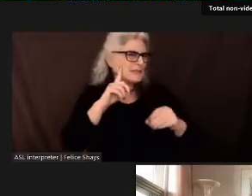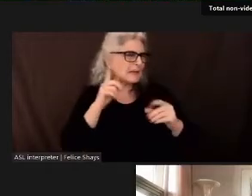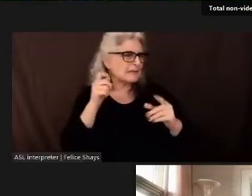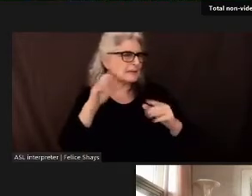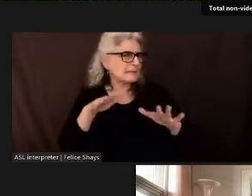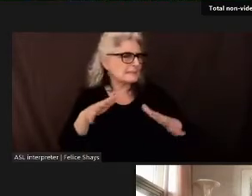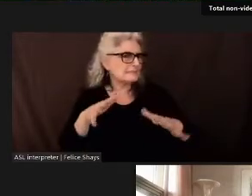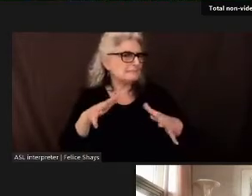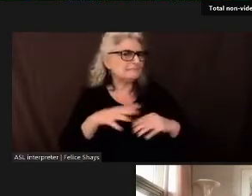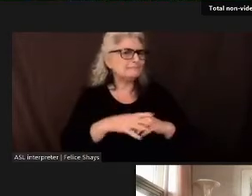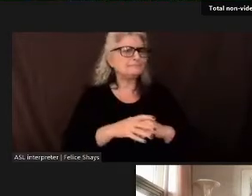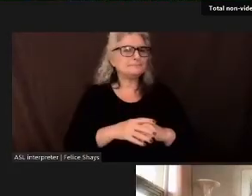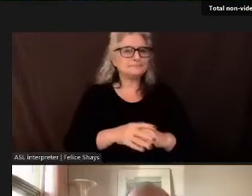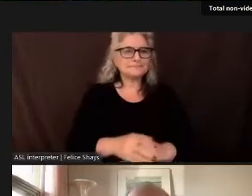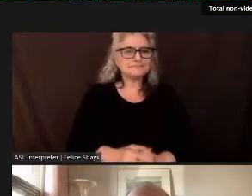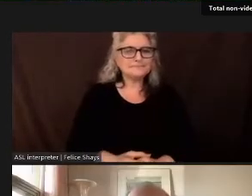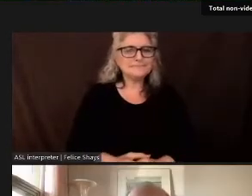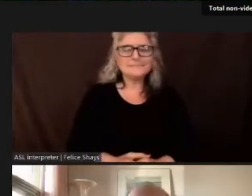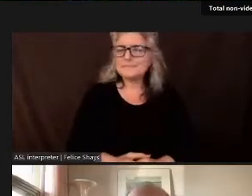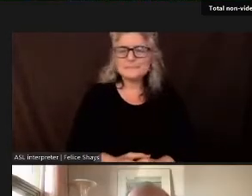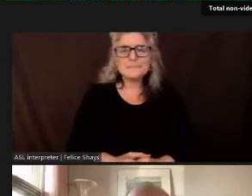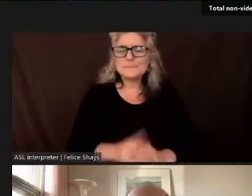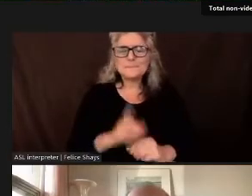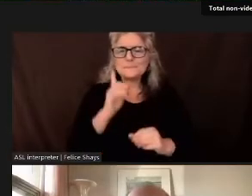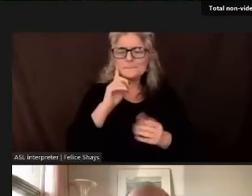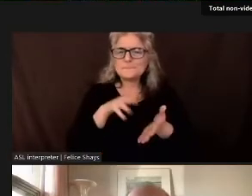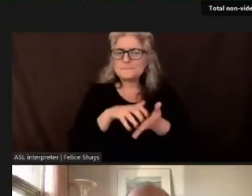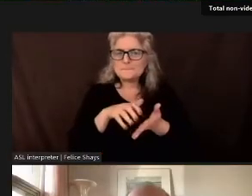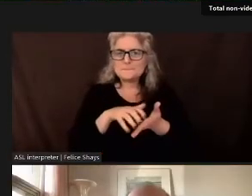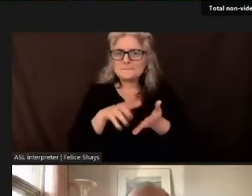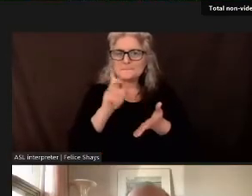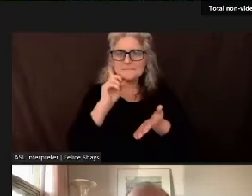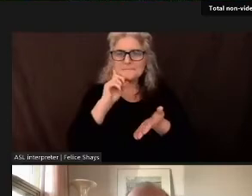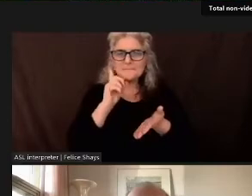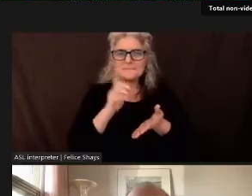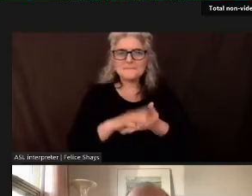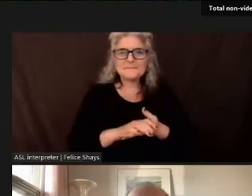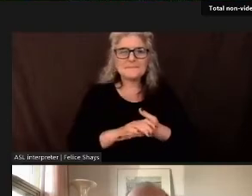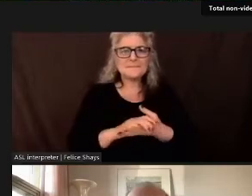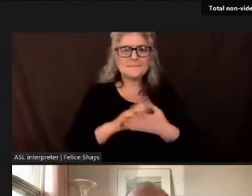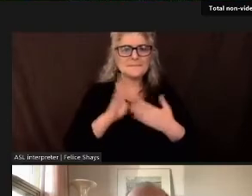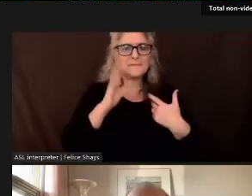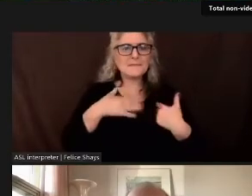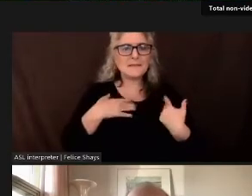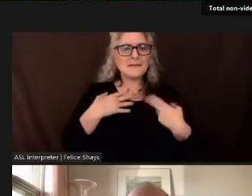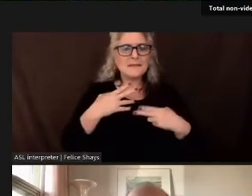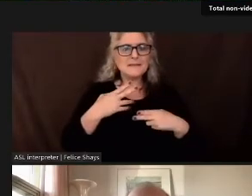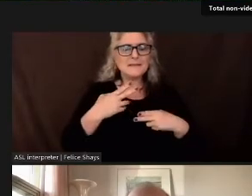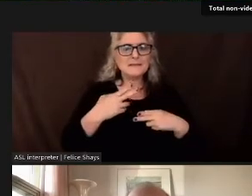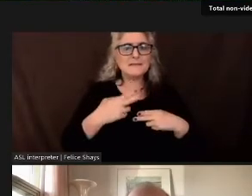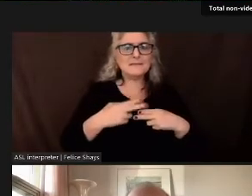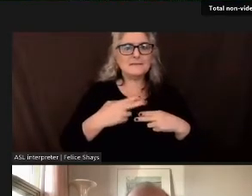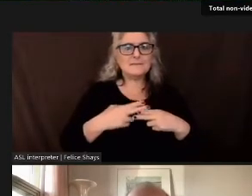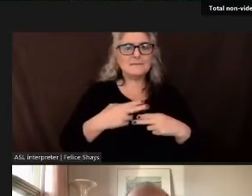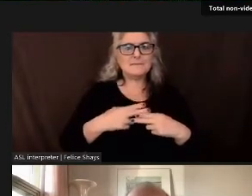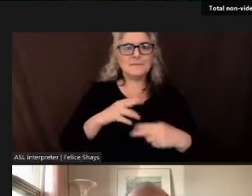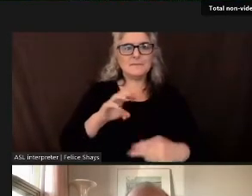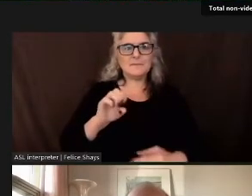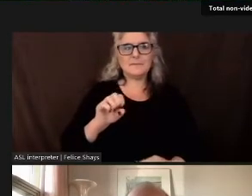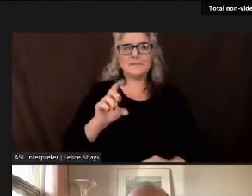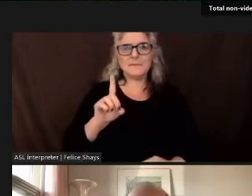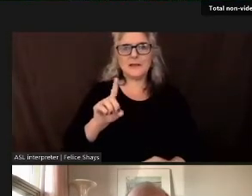Eduardo Cotilla-Sanchez, pronounce he, him, and I am an associate professor